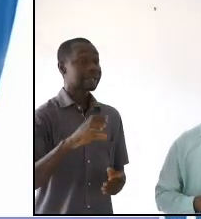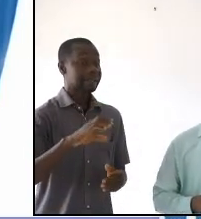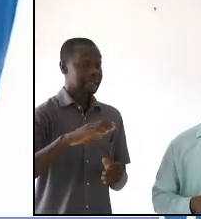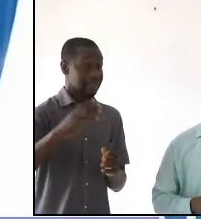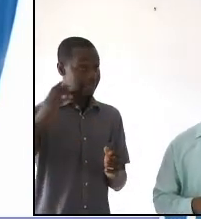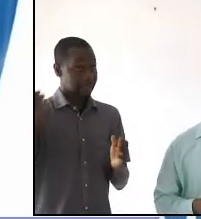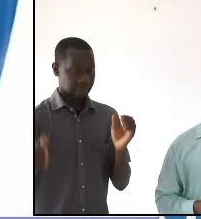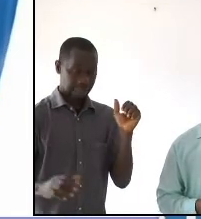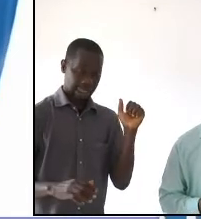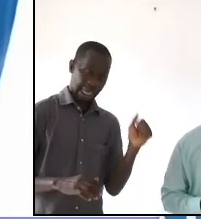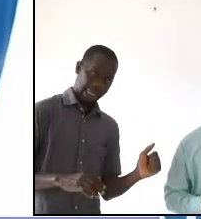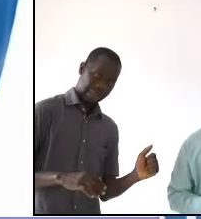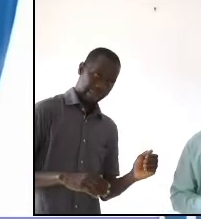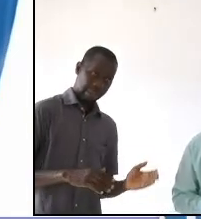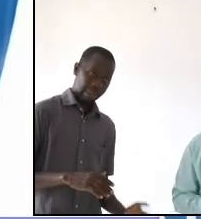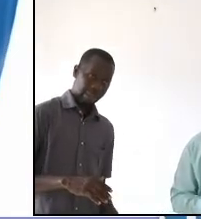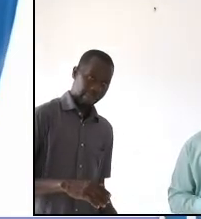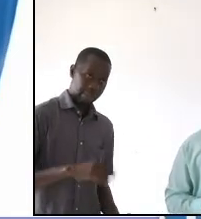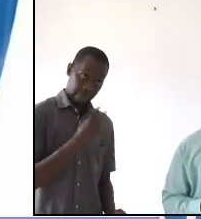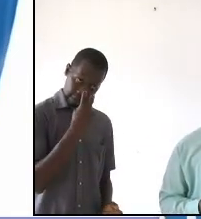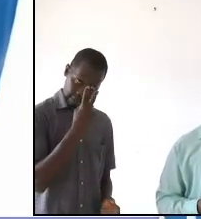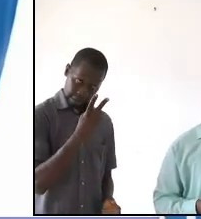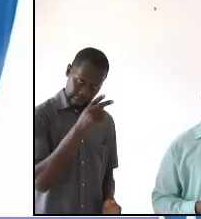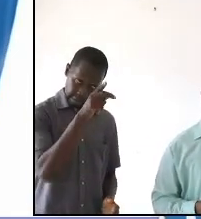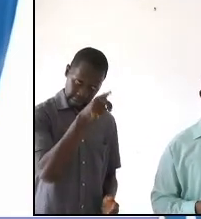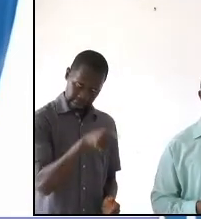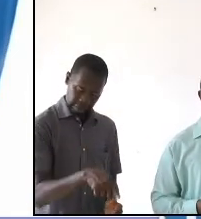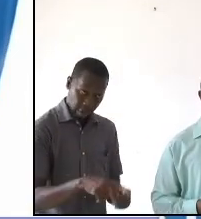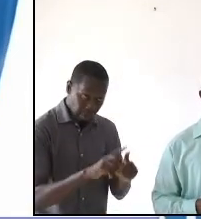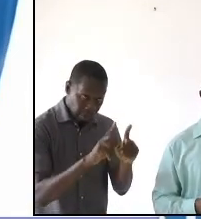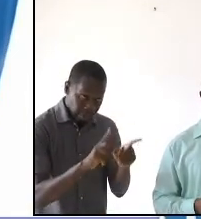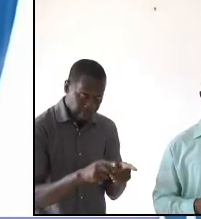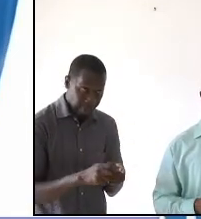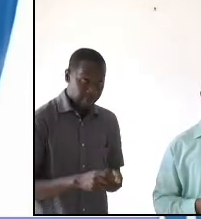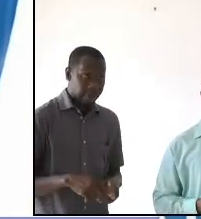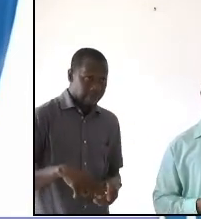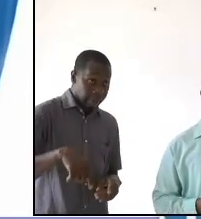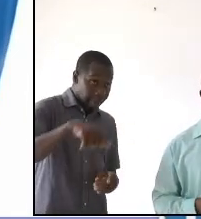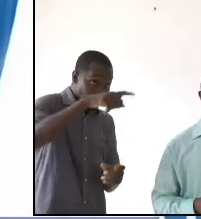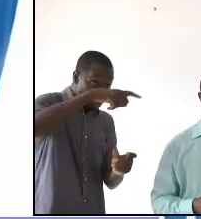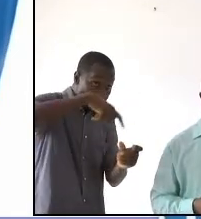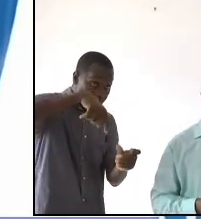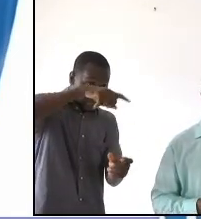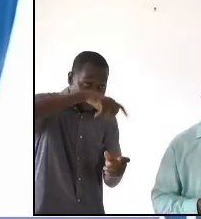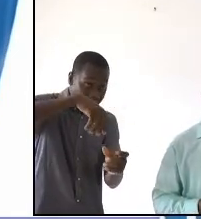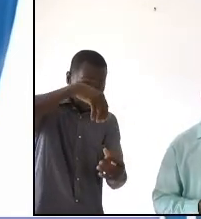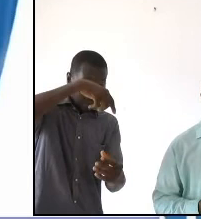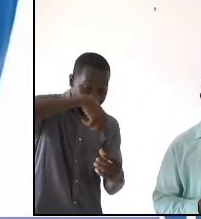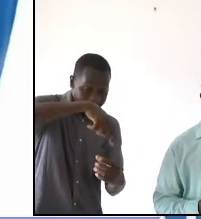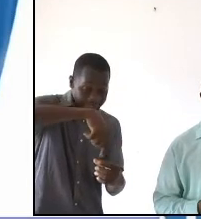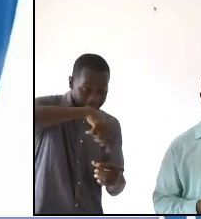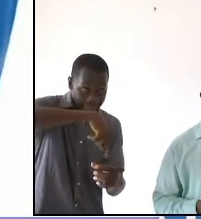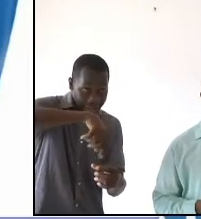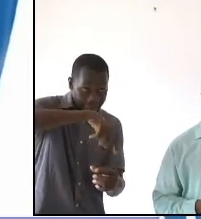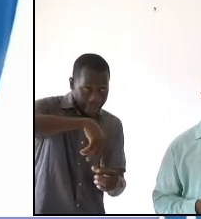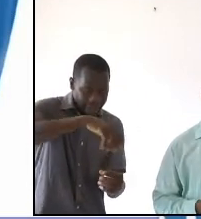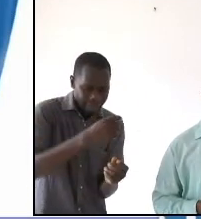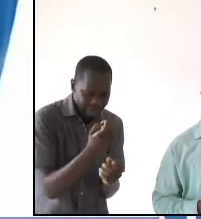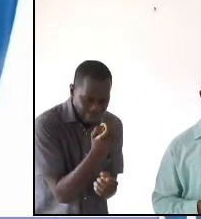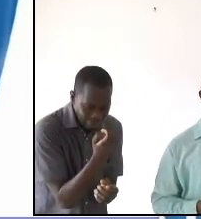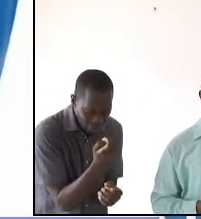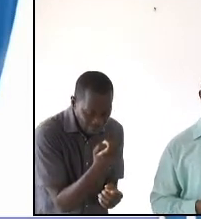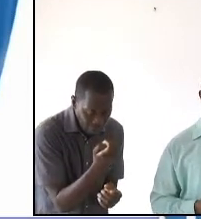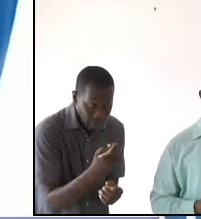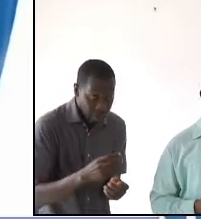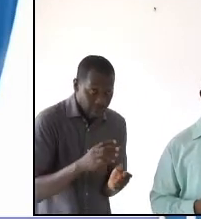artery on the left, and take a careful look. You can see the tube inside, the space inside is very small, but